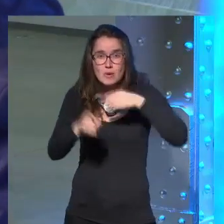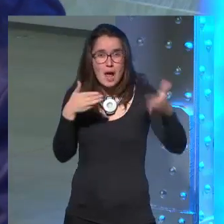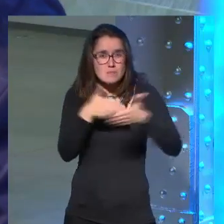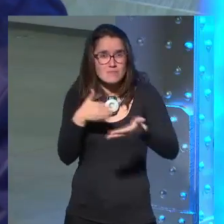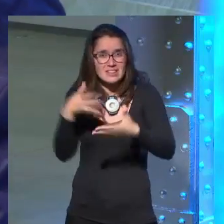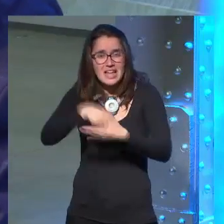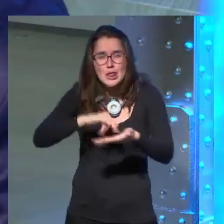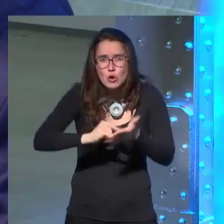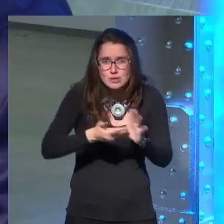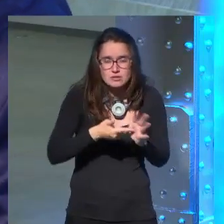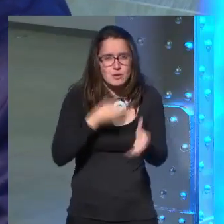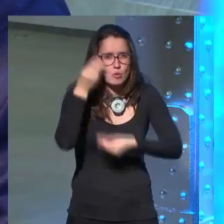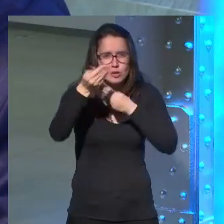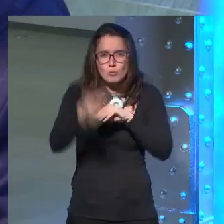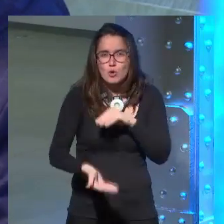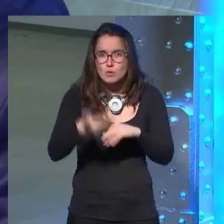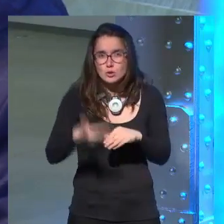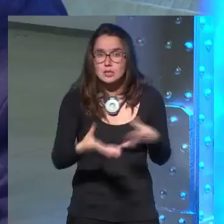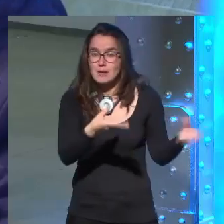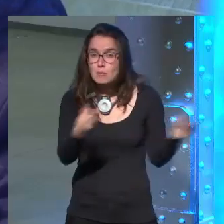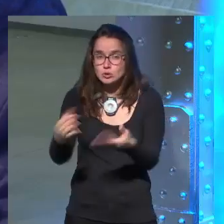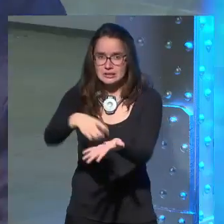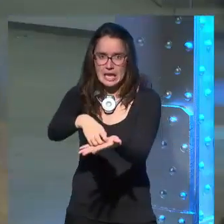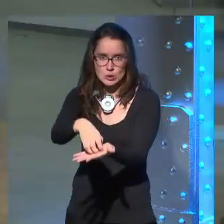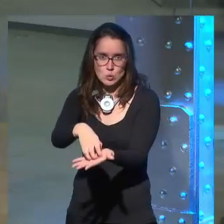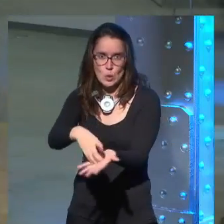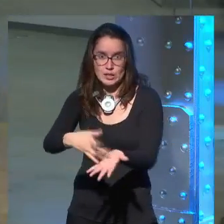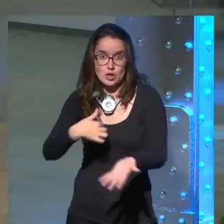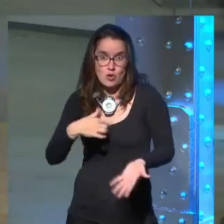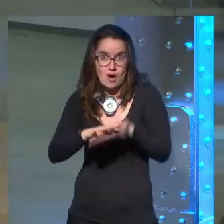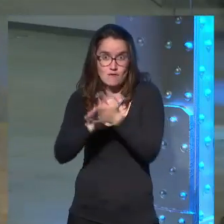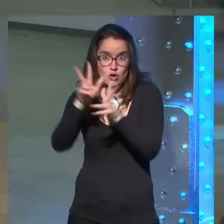is fundamental to many of the unknowns in this book.